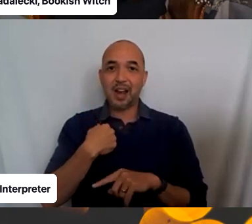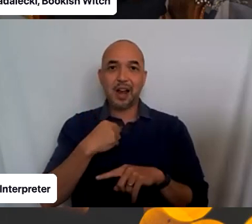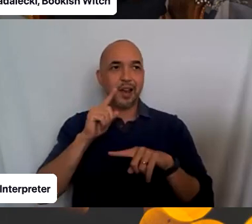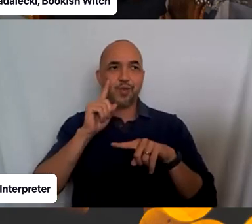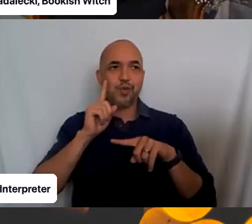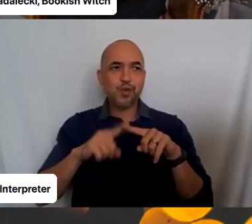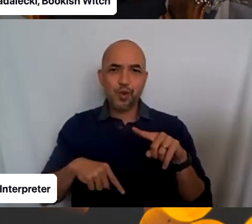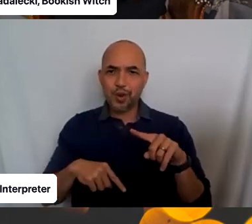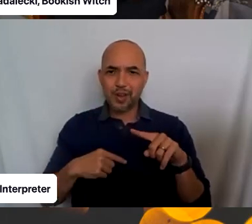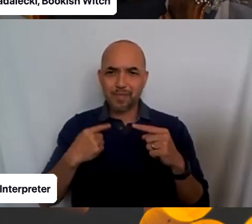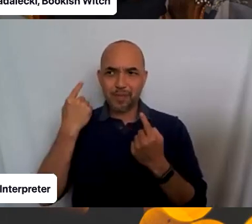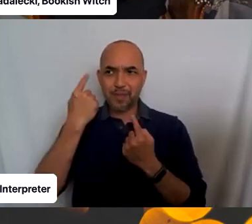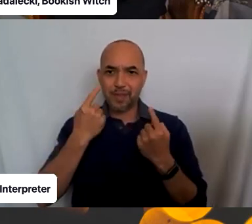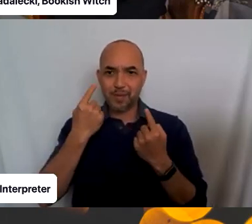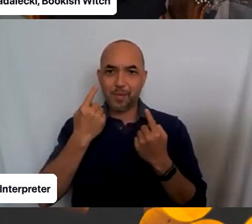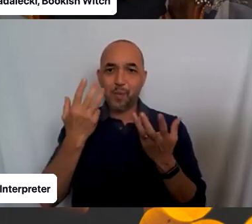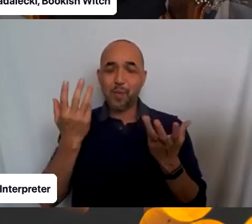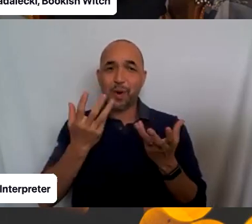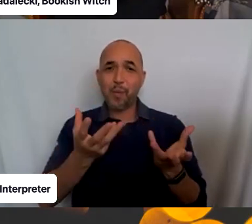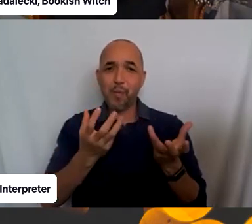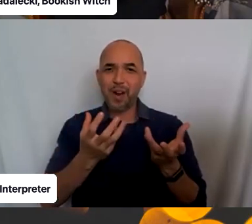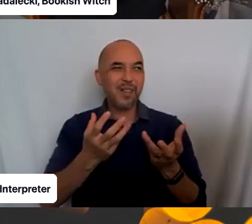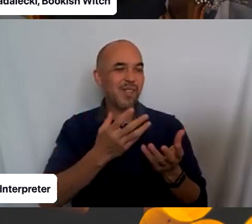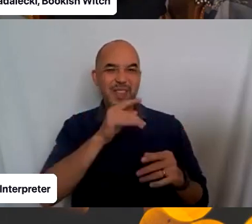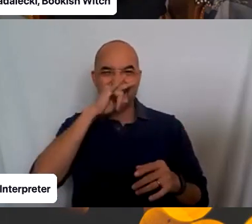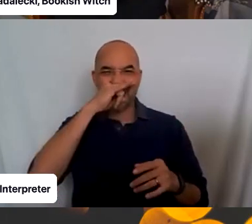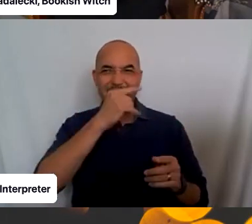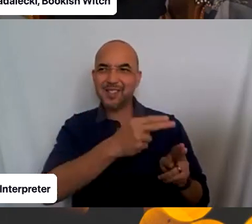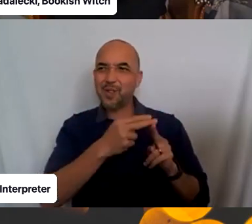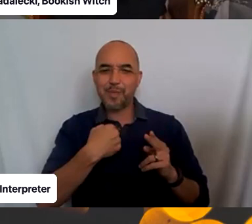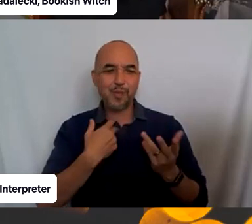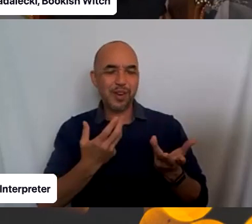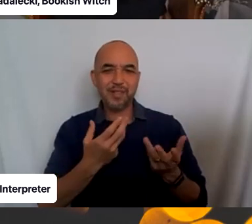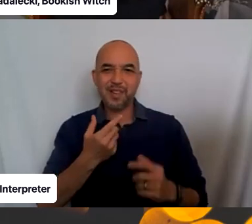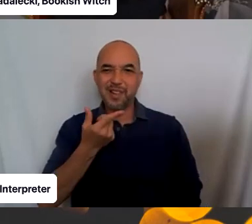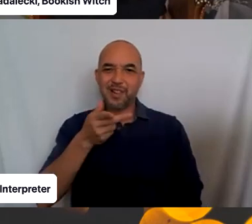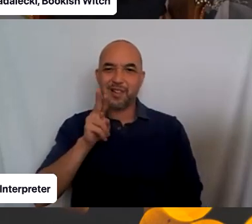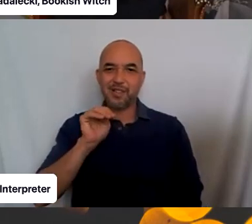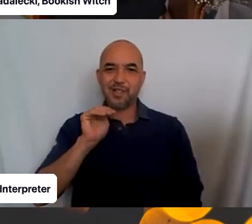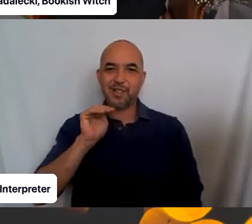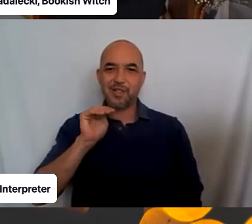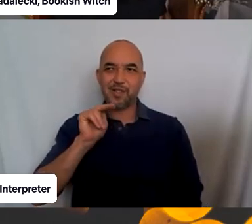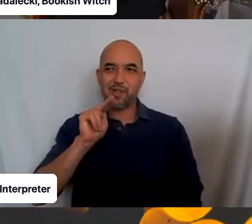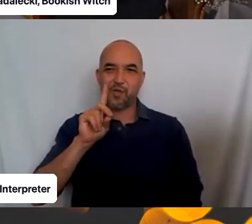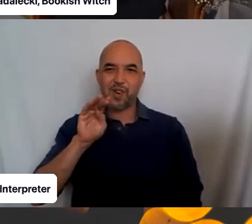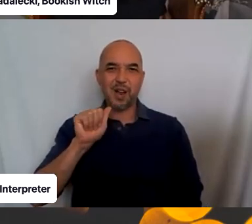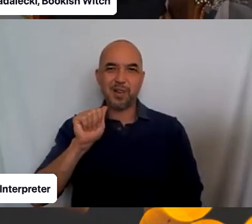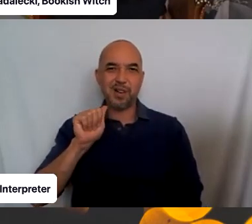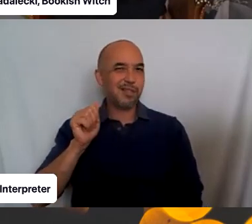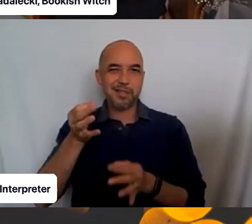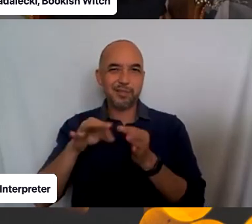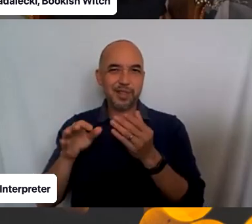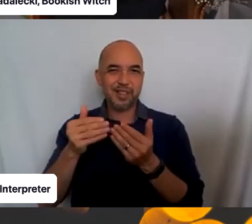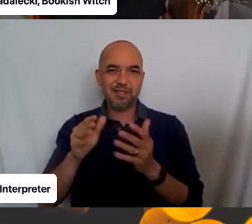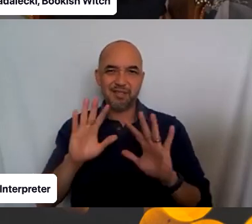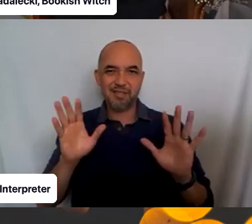what I wanted my grandmother name to be. And because I didn't just want to be grandma. It's too simple. It's too easy. And after reading your